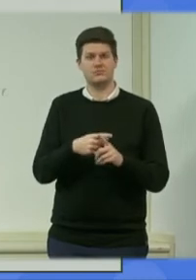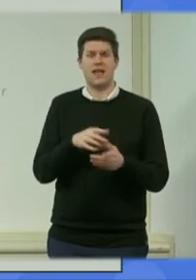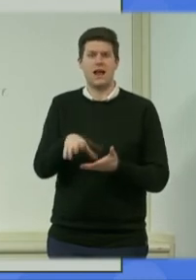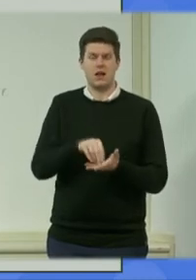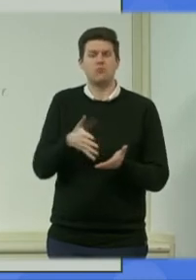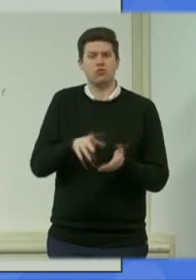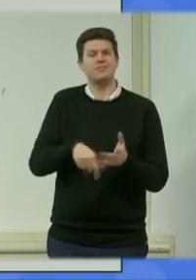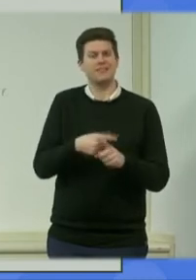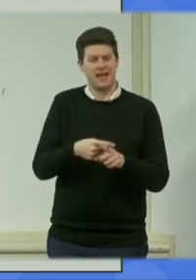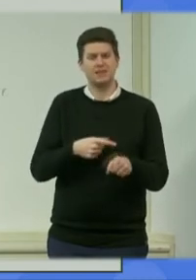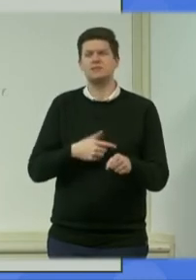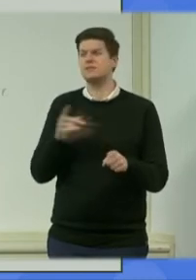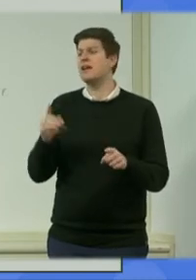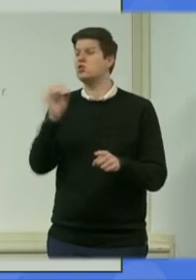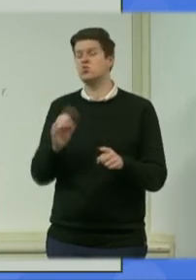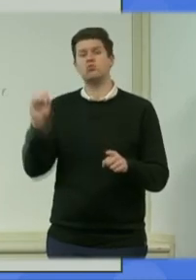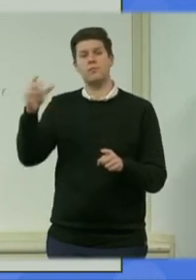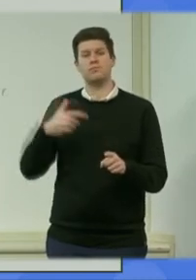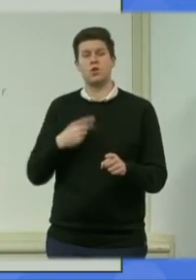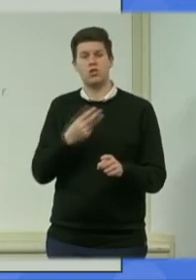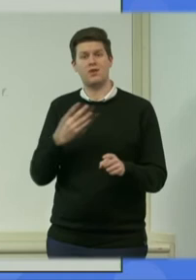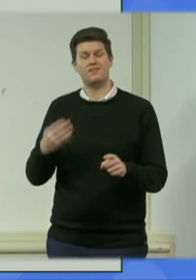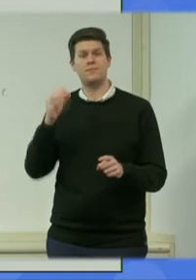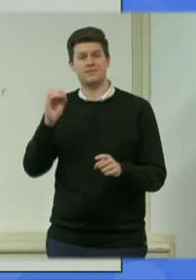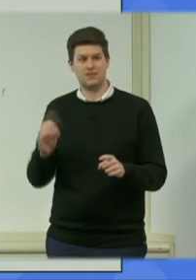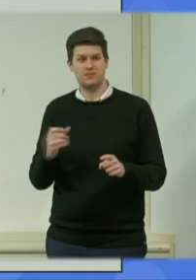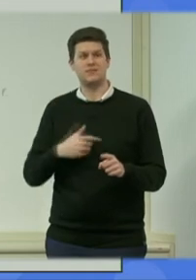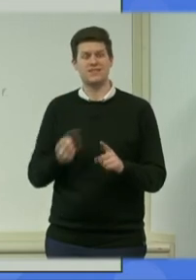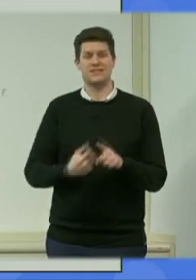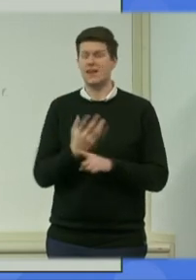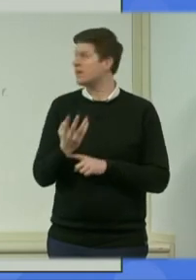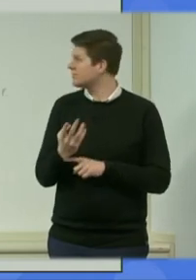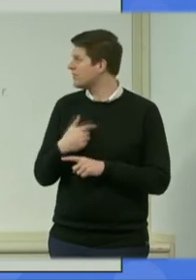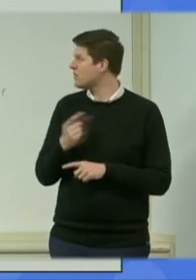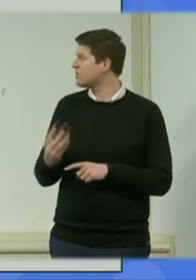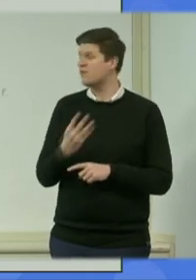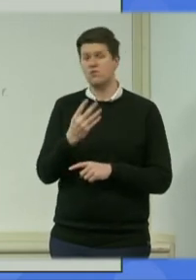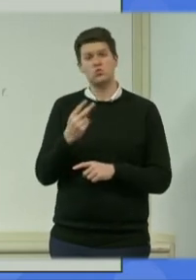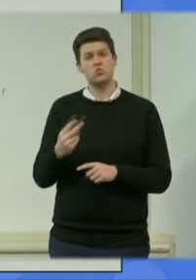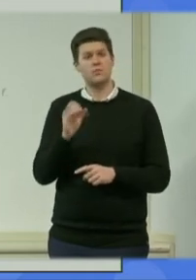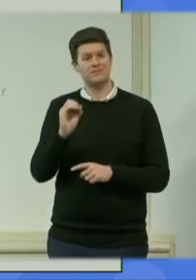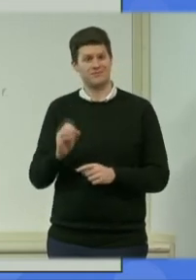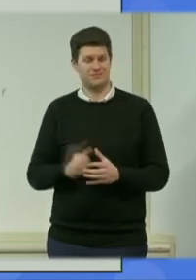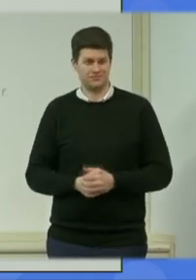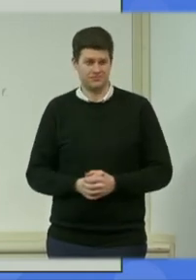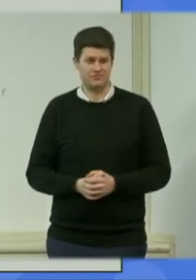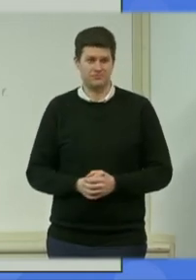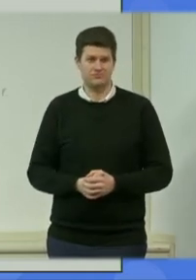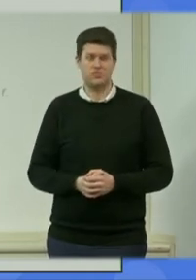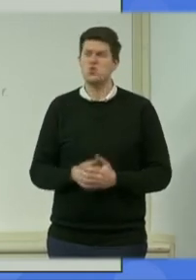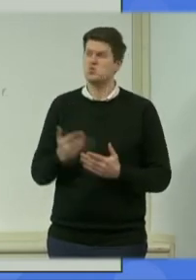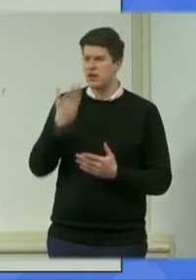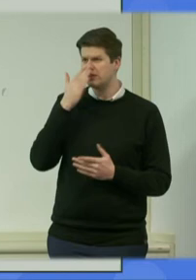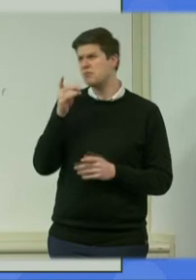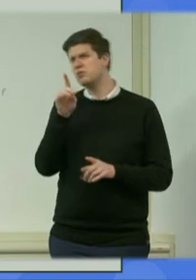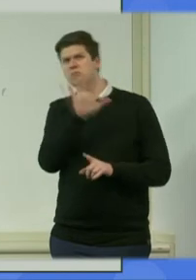about 39%. And in Scandinavia, about 43%. So we're quite low tax compared to most of our nearest neighbours in Europe.